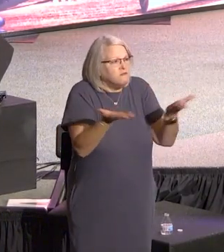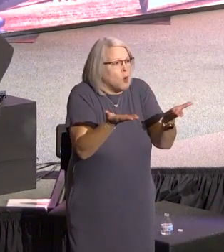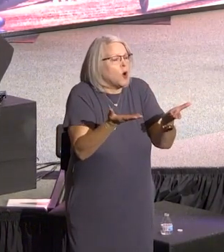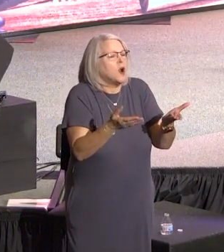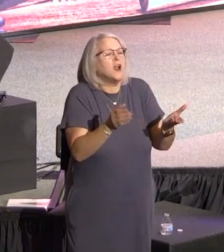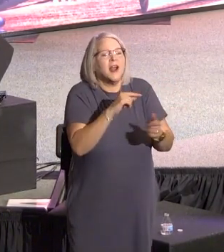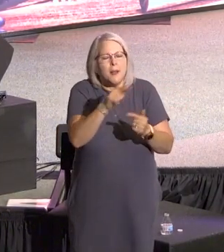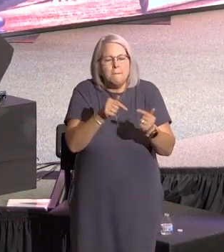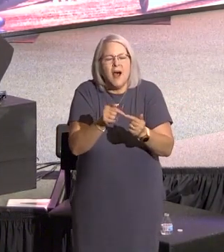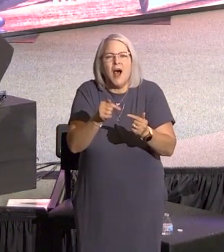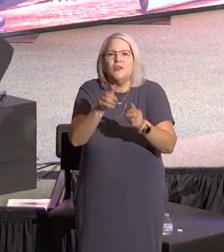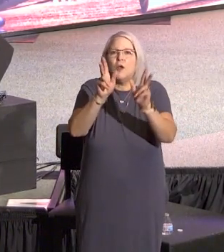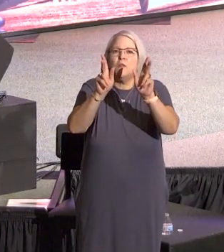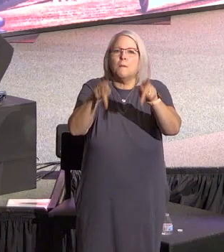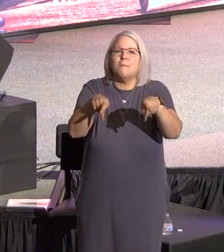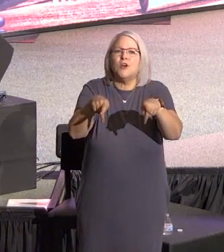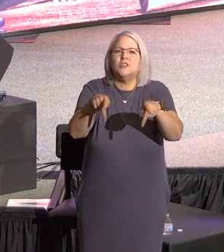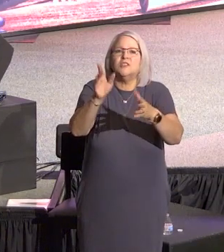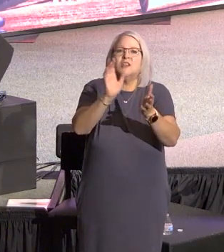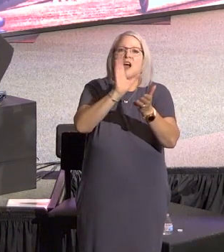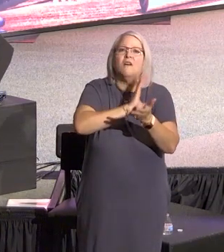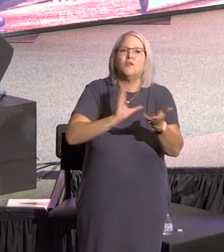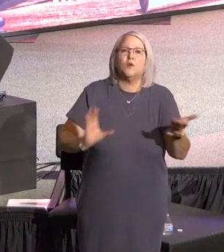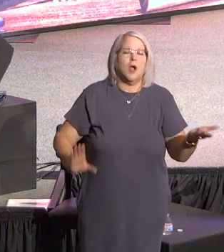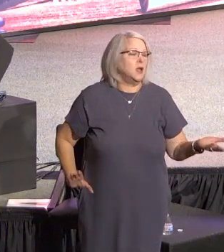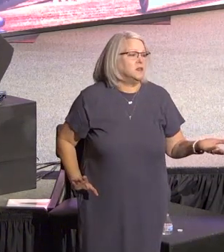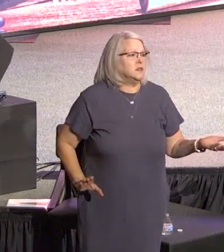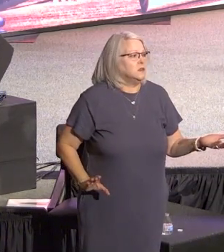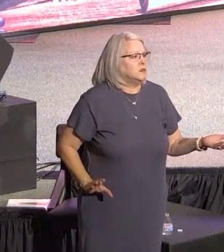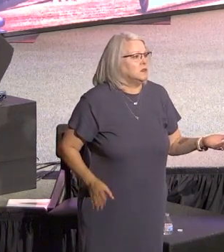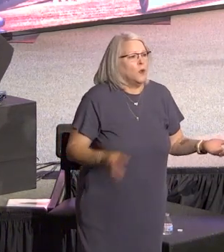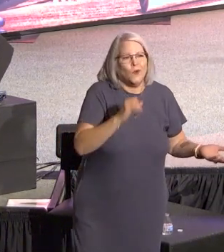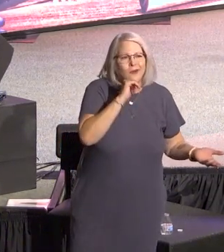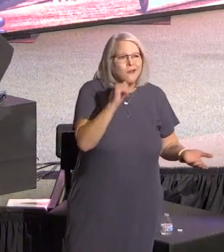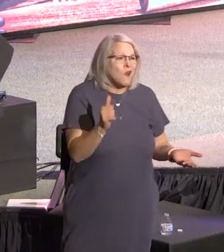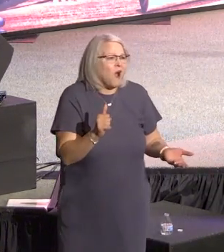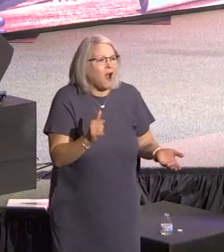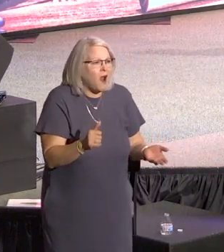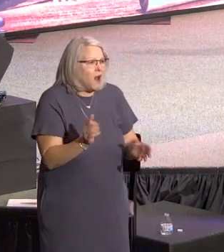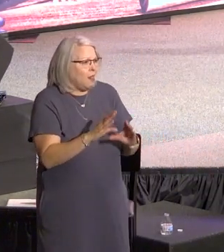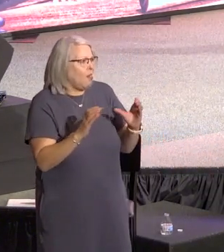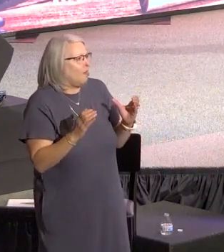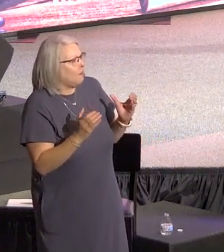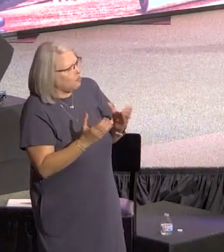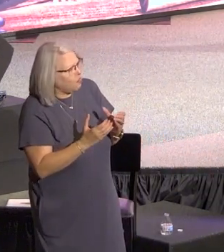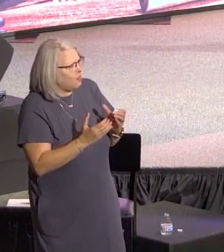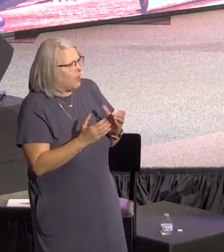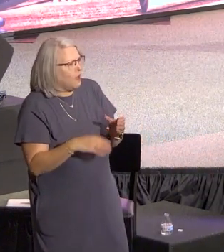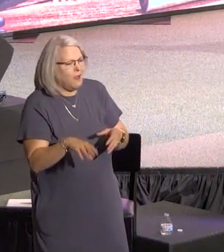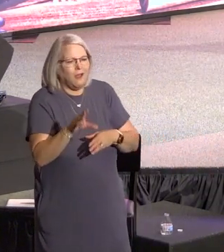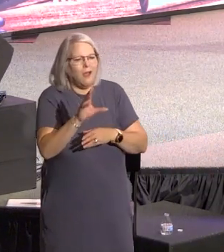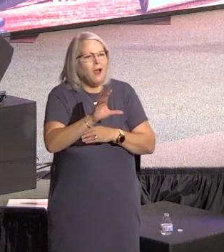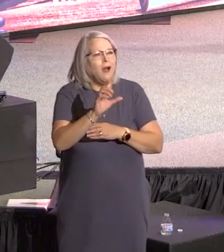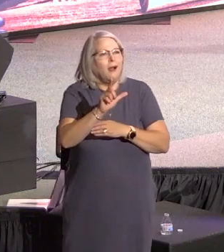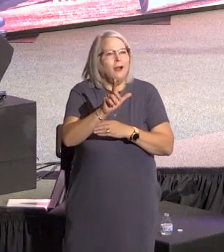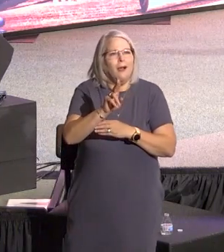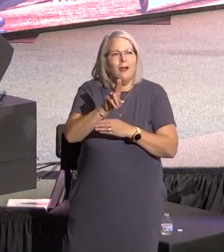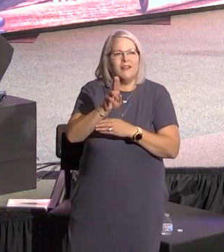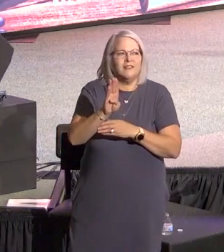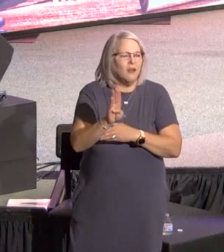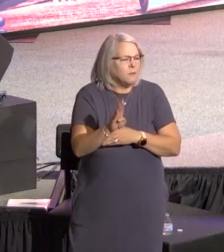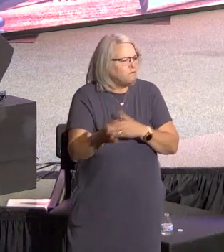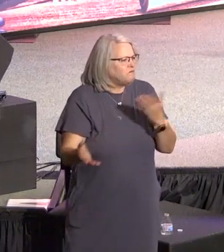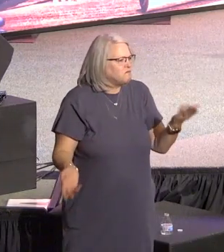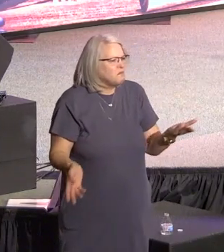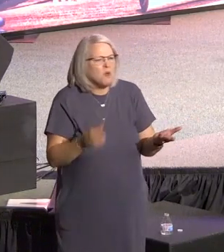and about the person of Christ. That's the way we operate. We are not a country club. We're not a social scene, although I guess we are a social